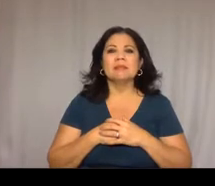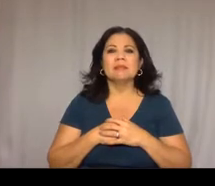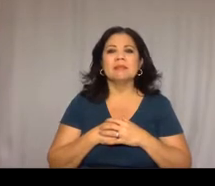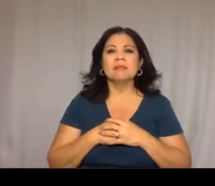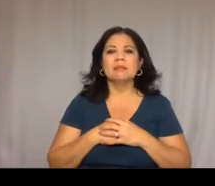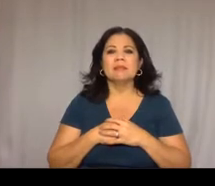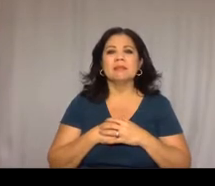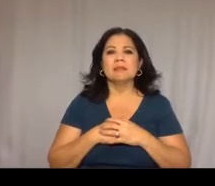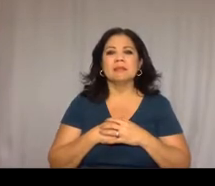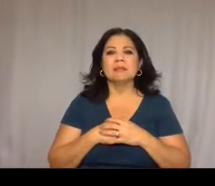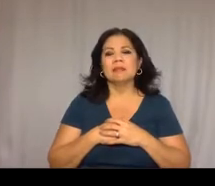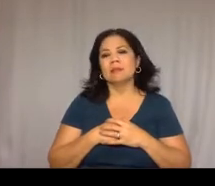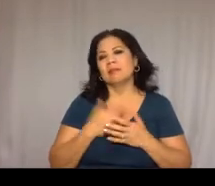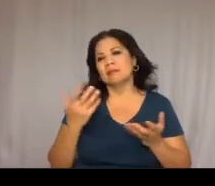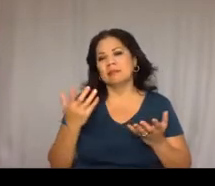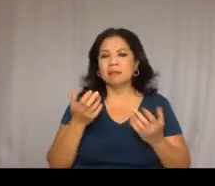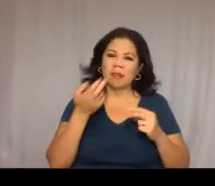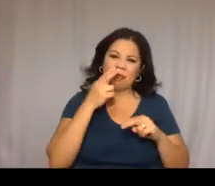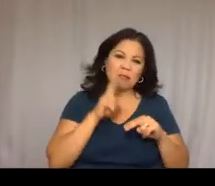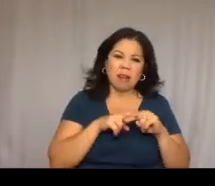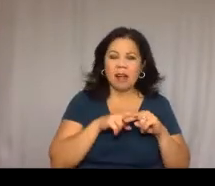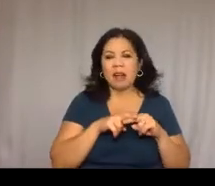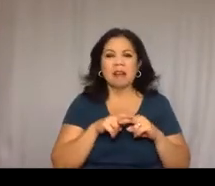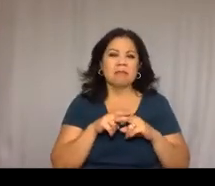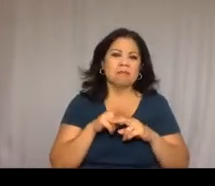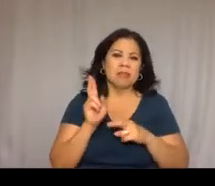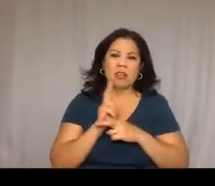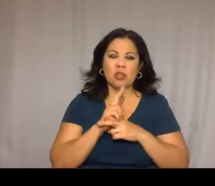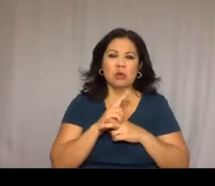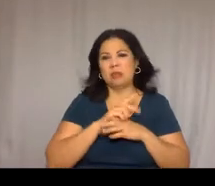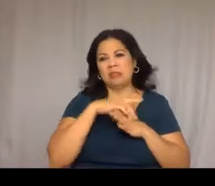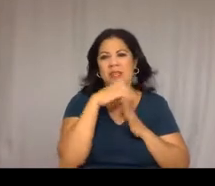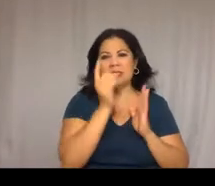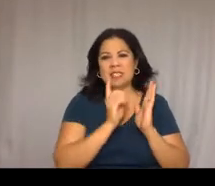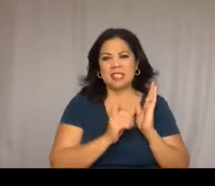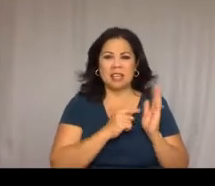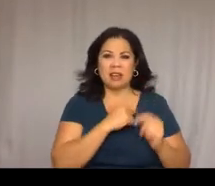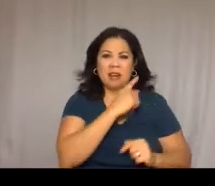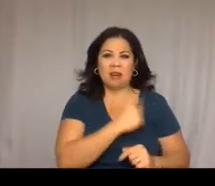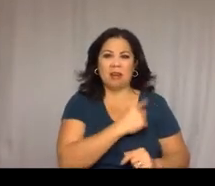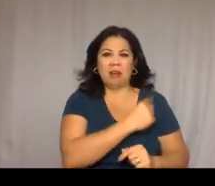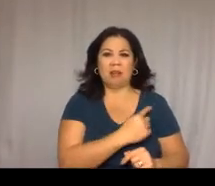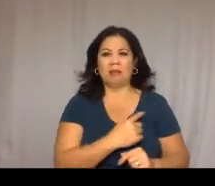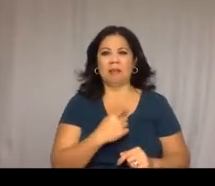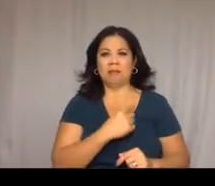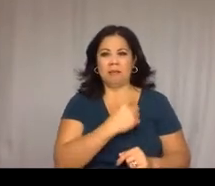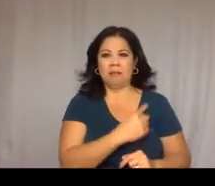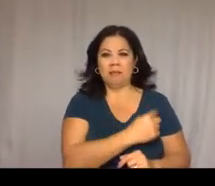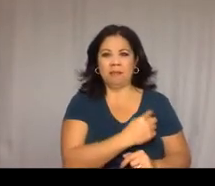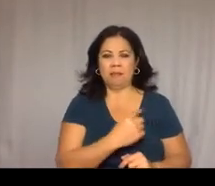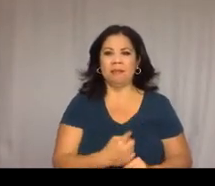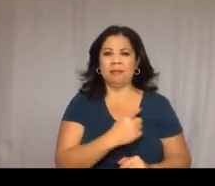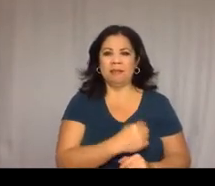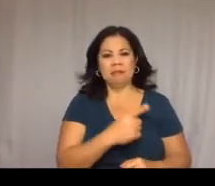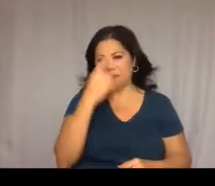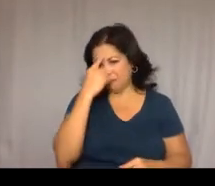and maybe just for fun, this outfit has some zigzags on it. So you go